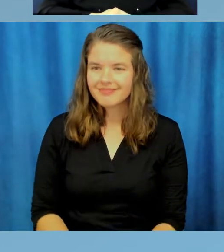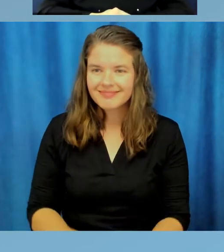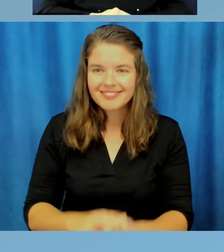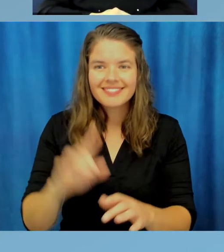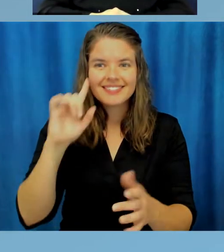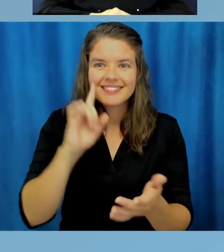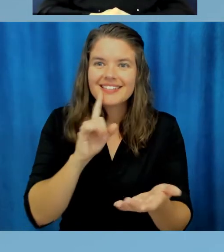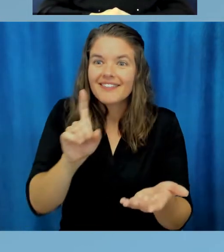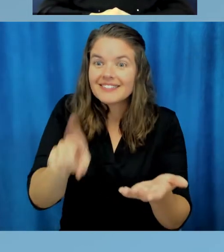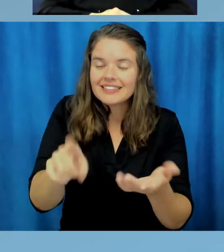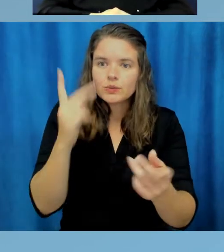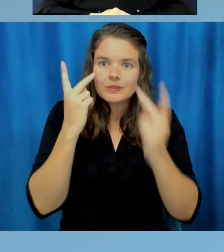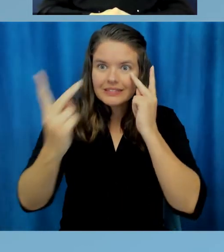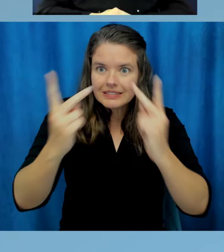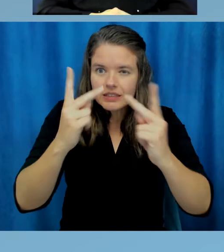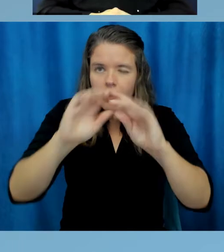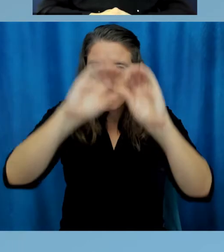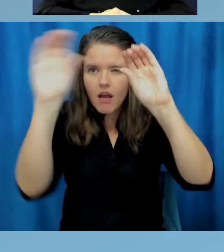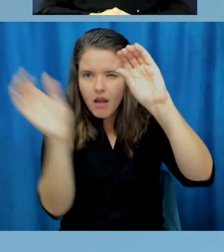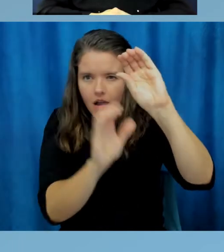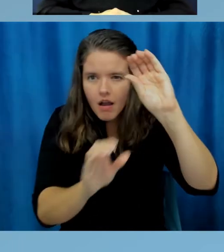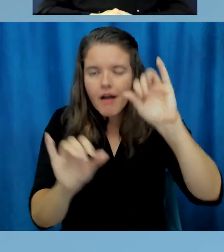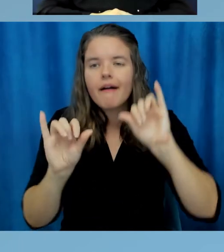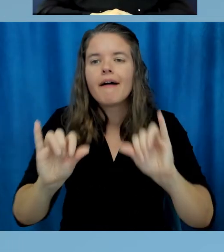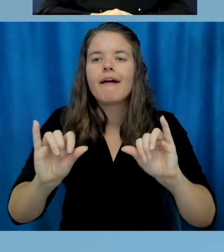people need. They need to see it.